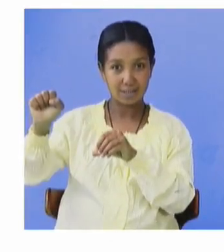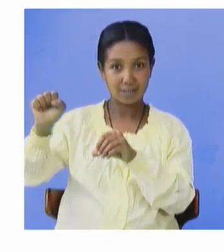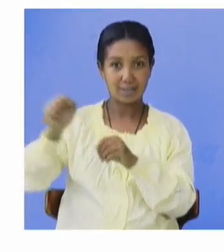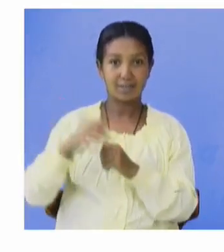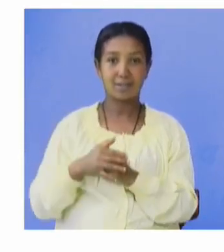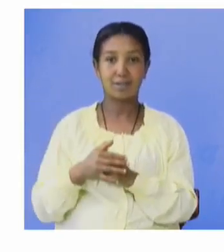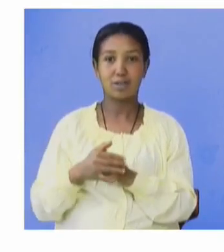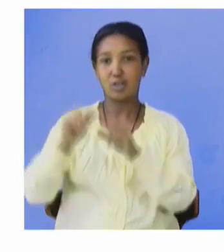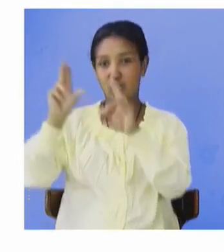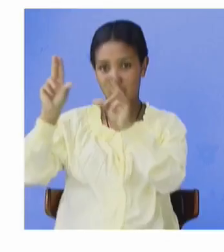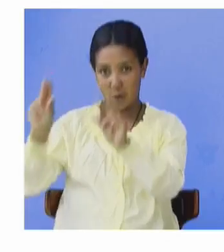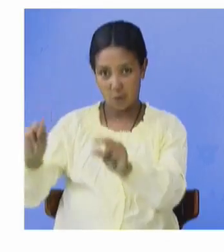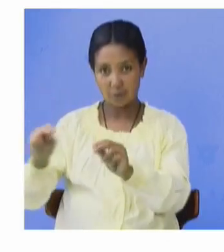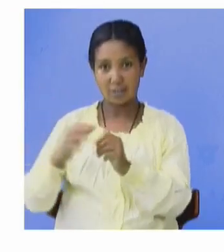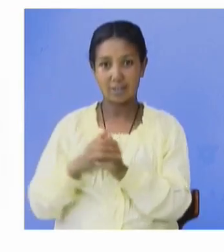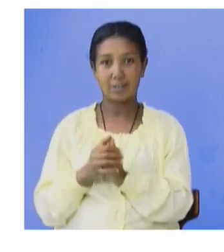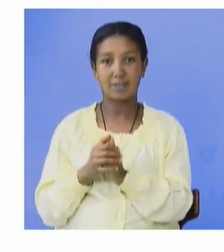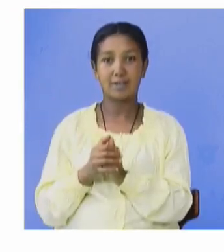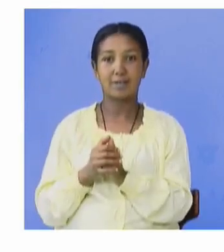not